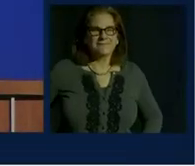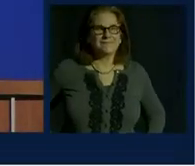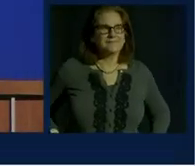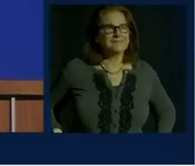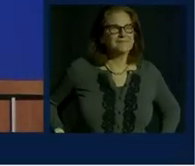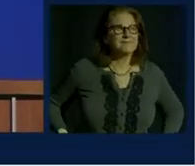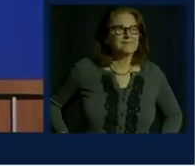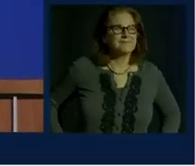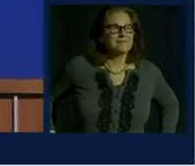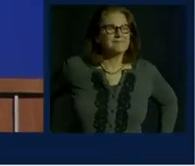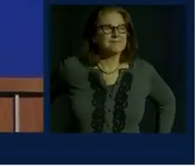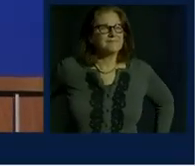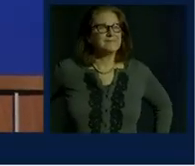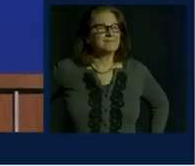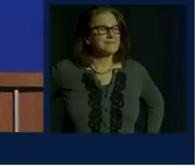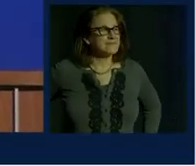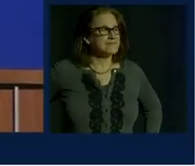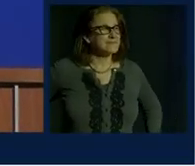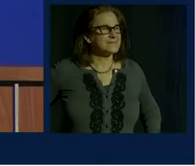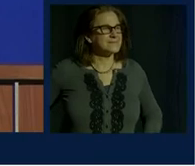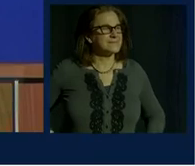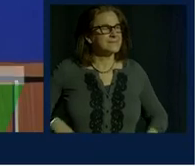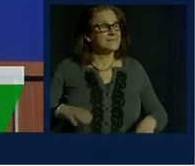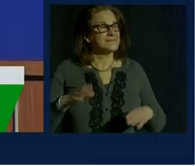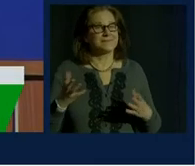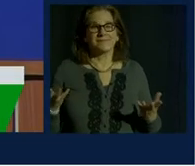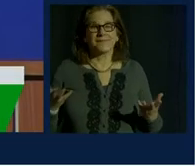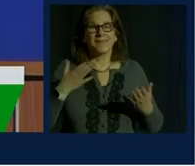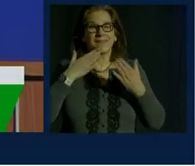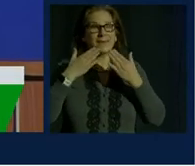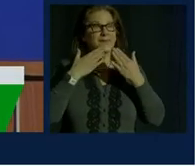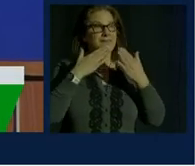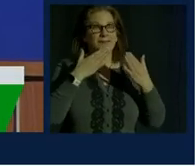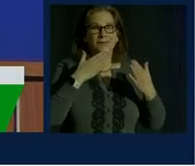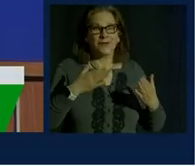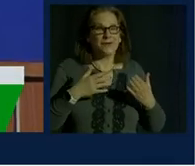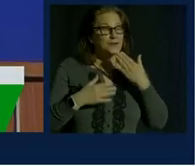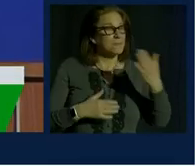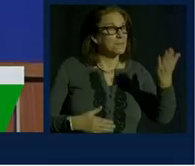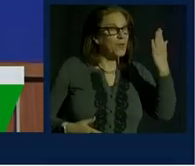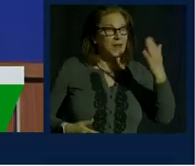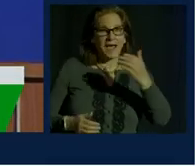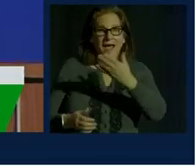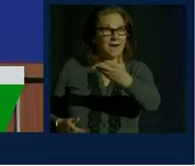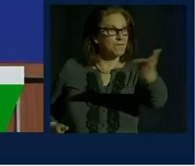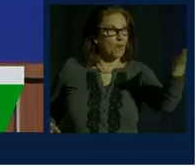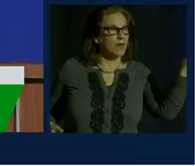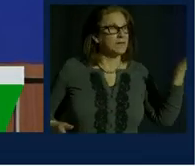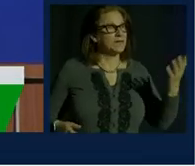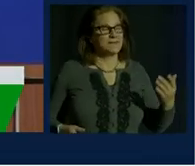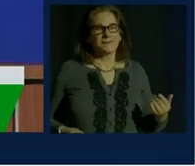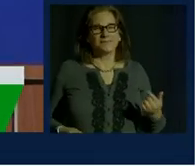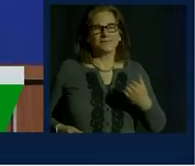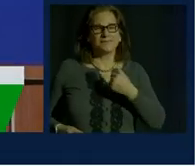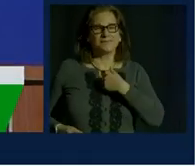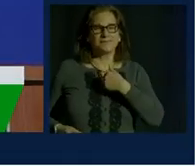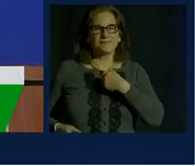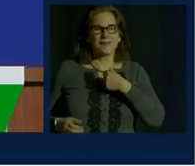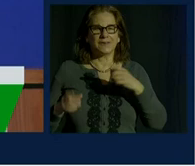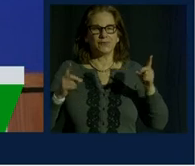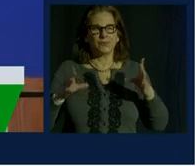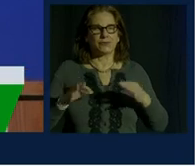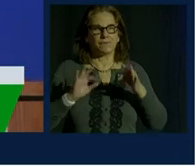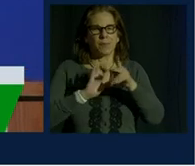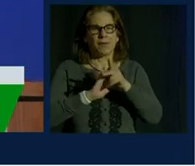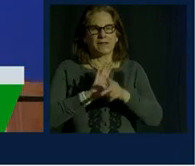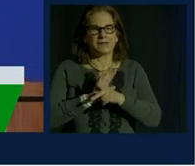Thank you so much, Sarosh, and good morning, everyone. I'm Polly Donaldson, Director of the Department of Housing and Community Development, and it is great to be